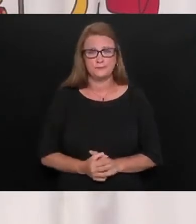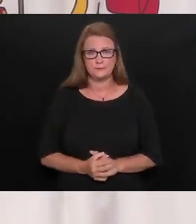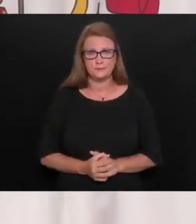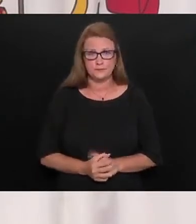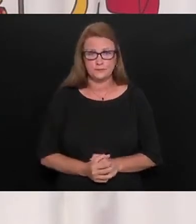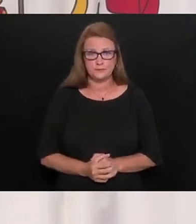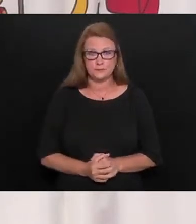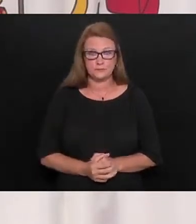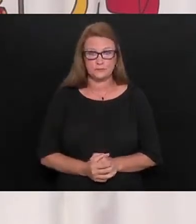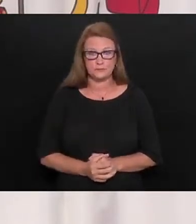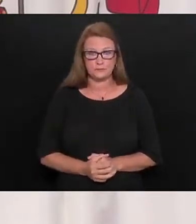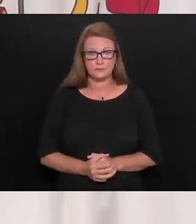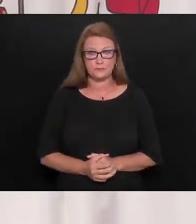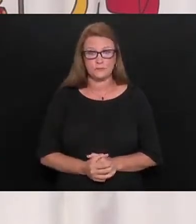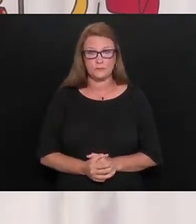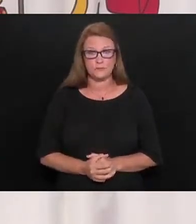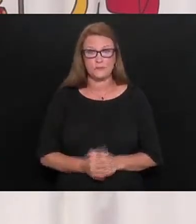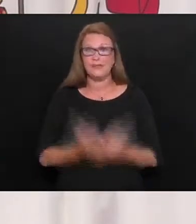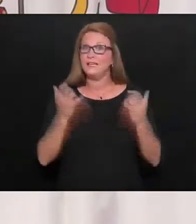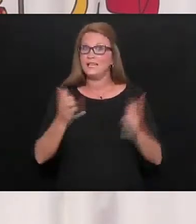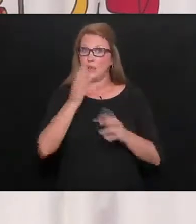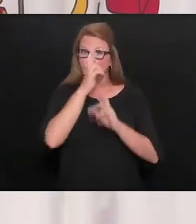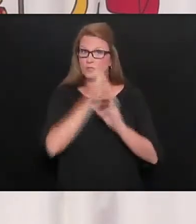if you'll join me in respect, the